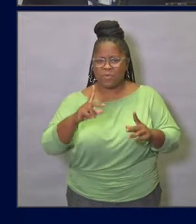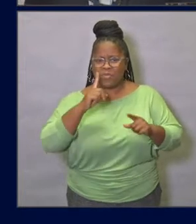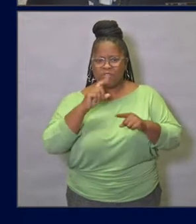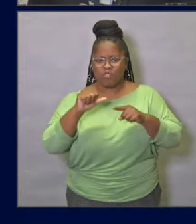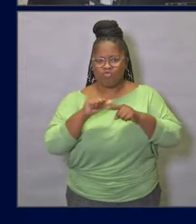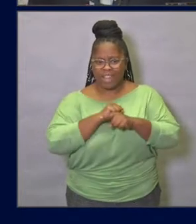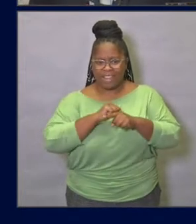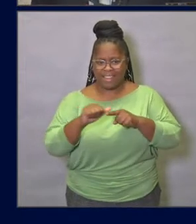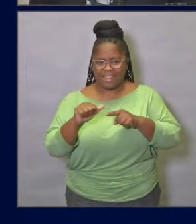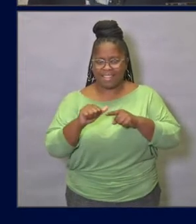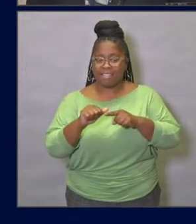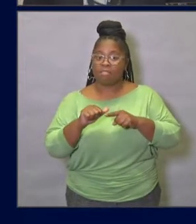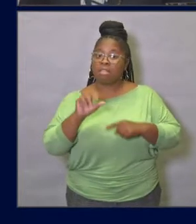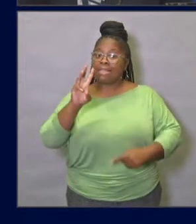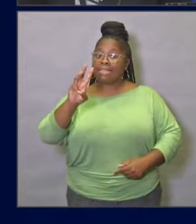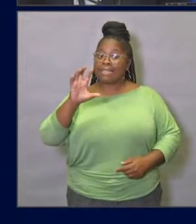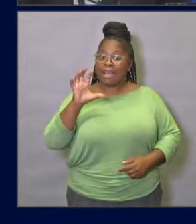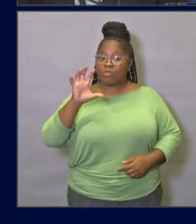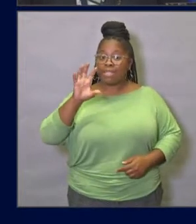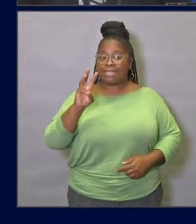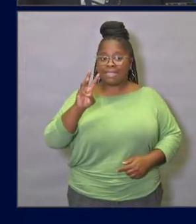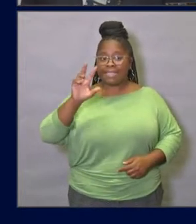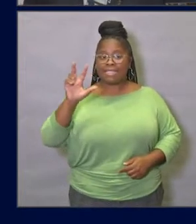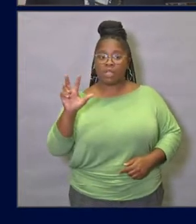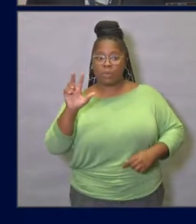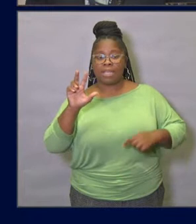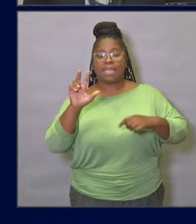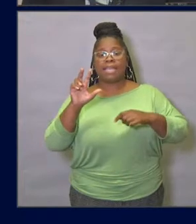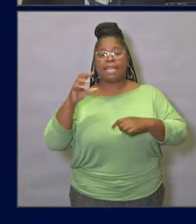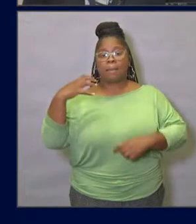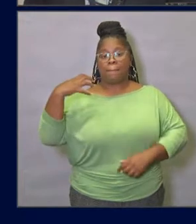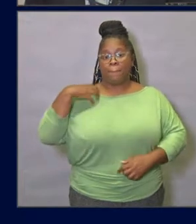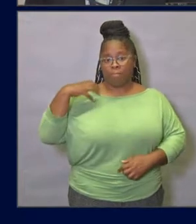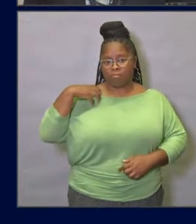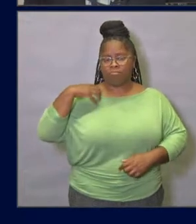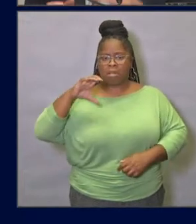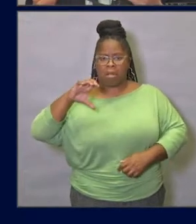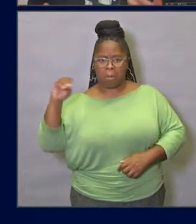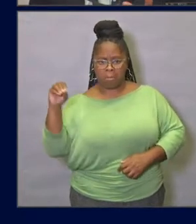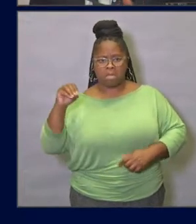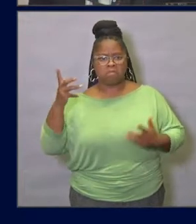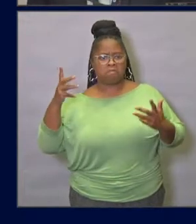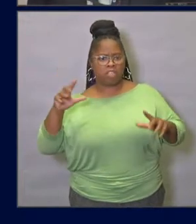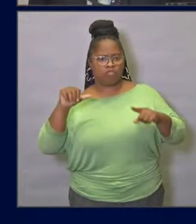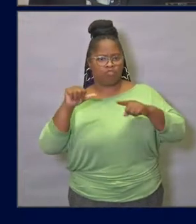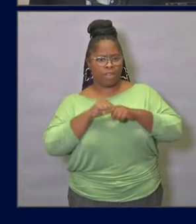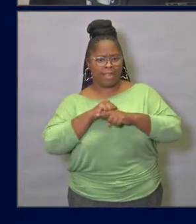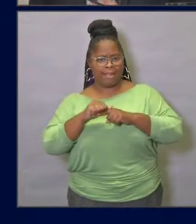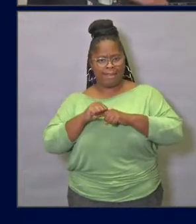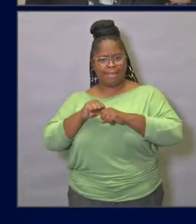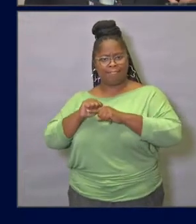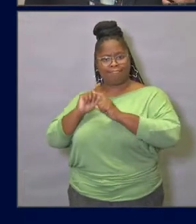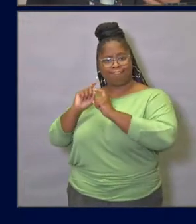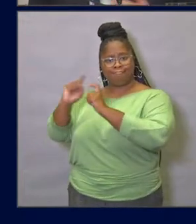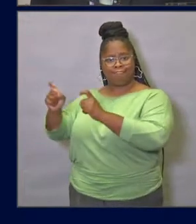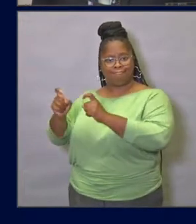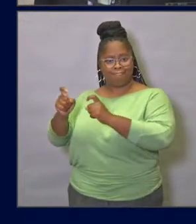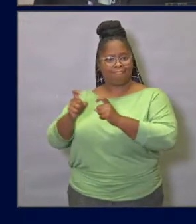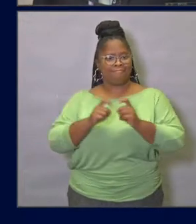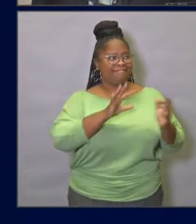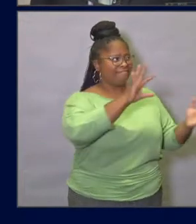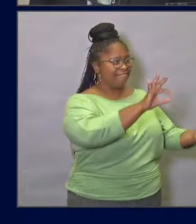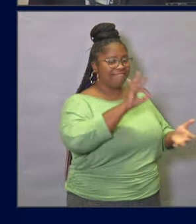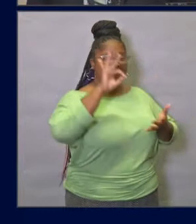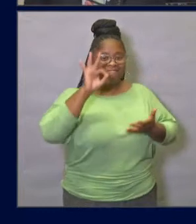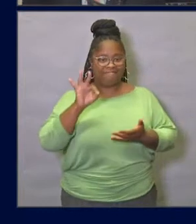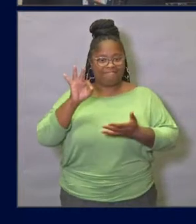opportunity. To date, 663 employers have taken the training, and they receive a certificate that they're able to post